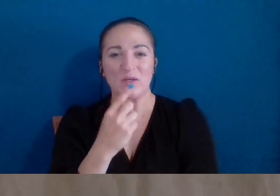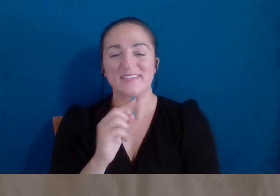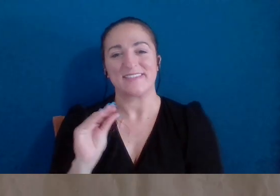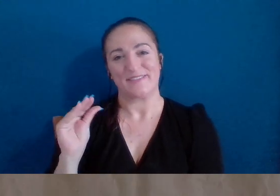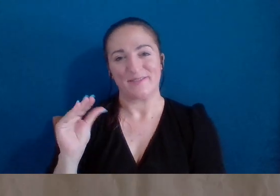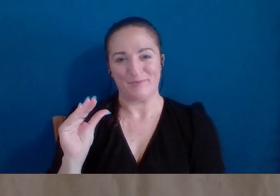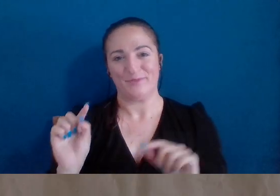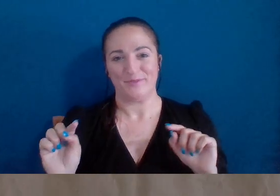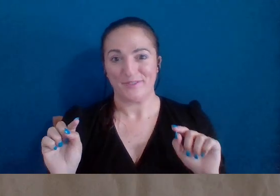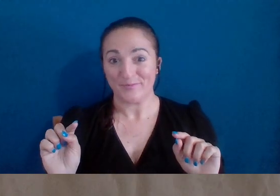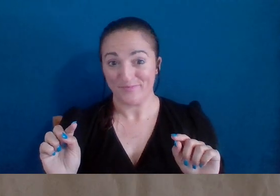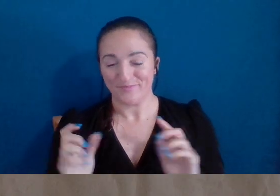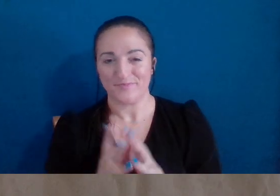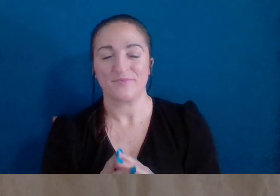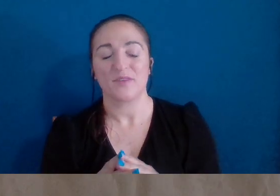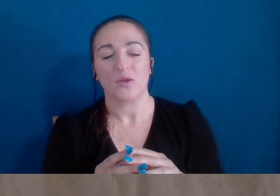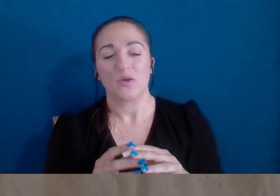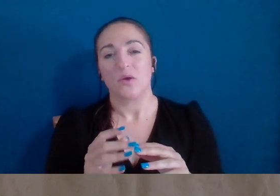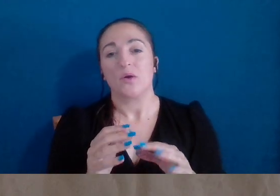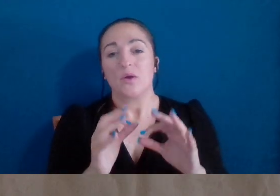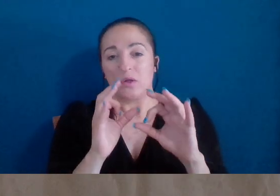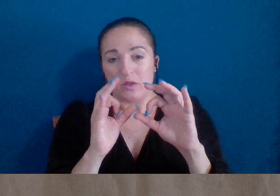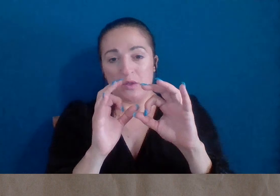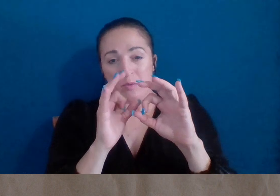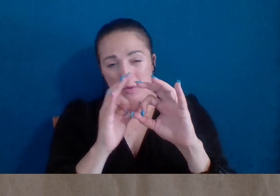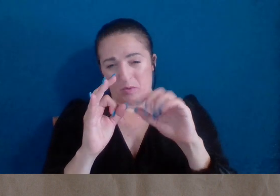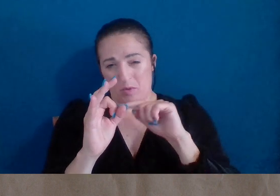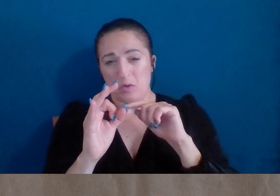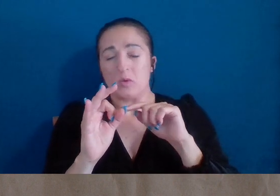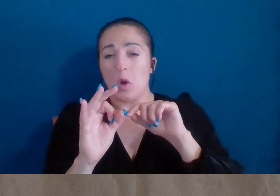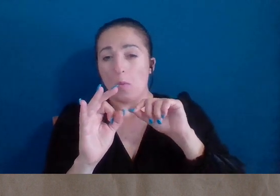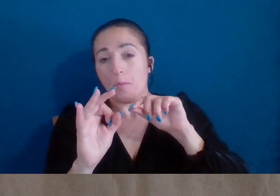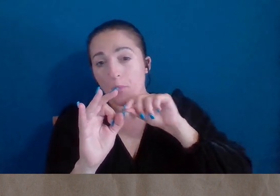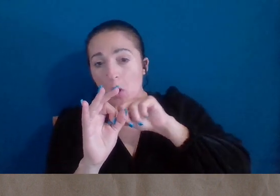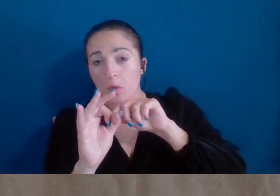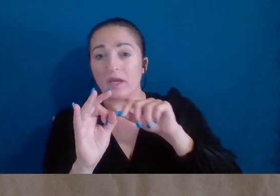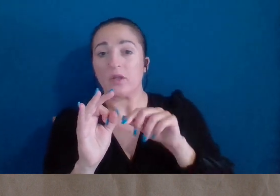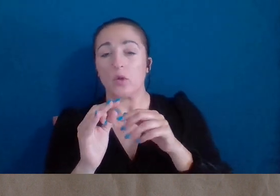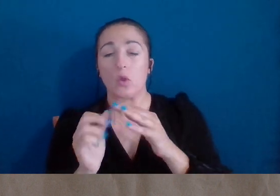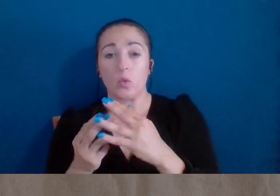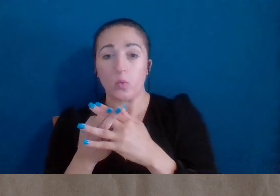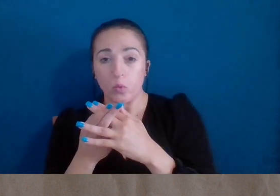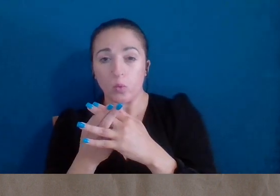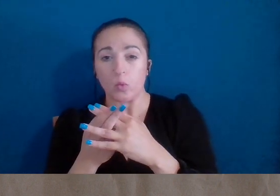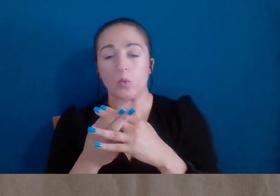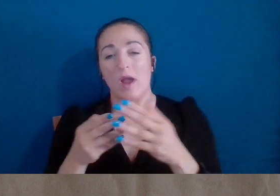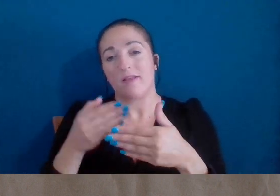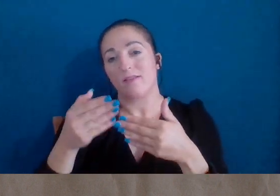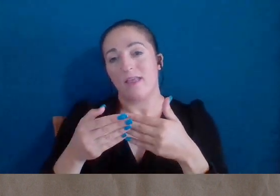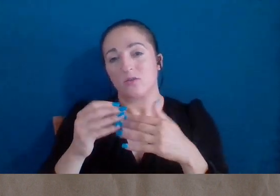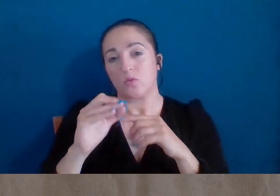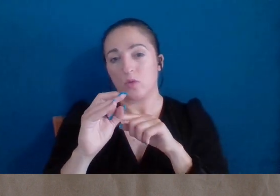and now I'm gonna go right next to that hole that the red is through. I'm just gonna poke